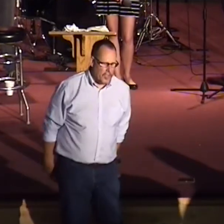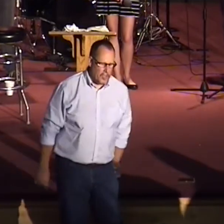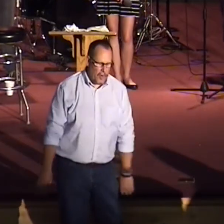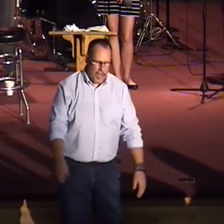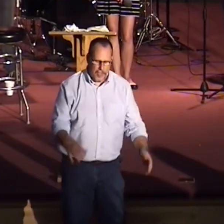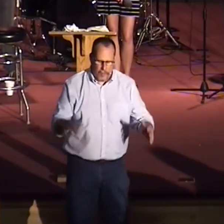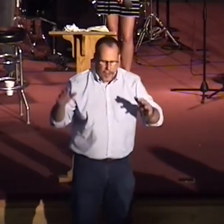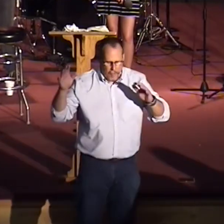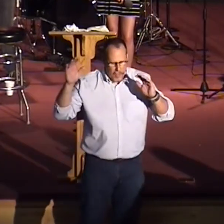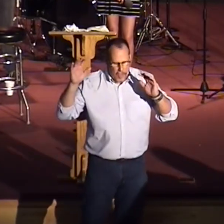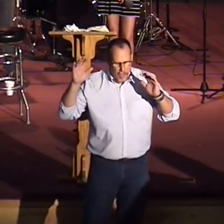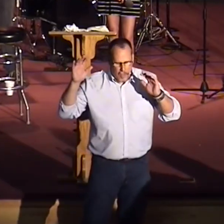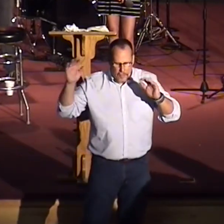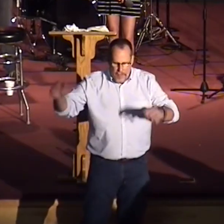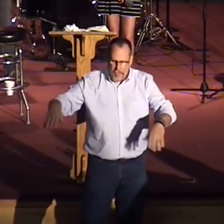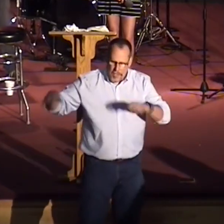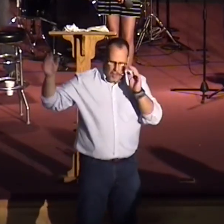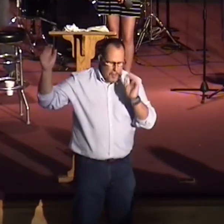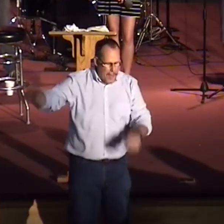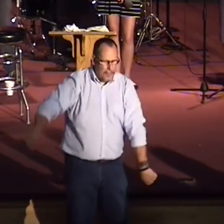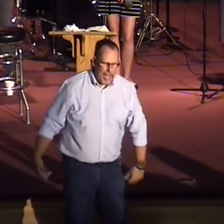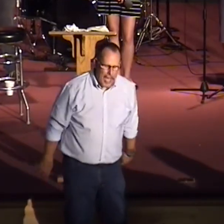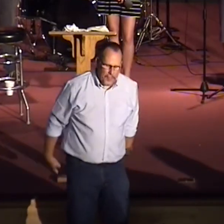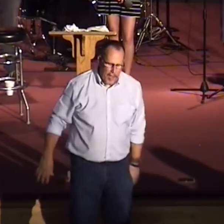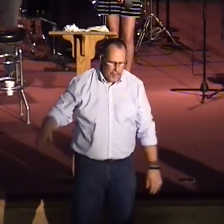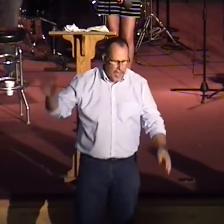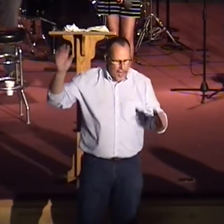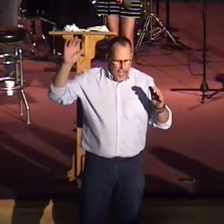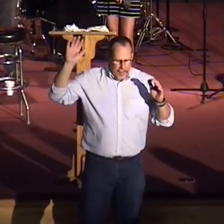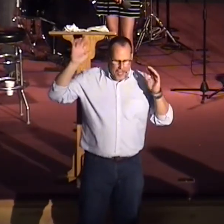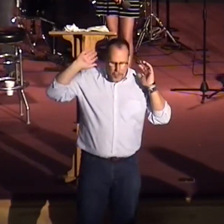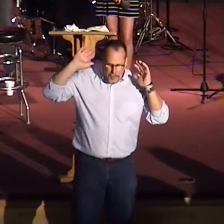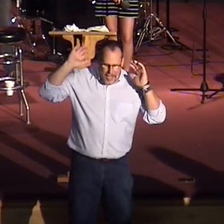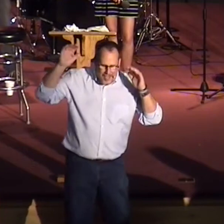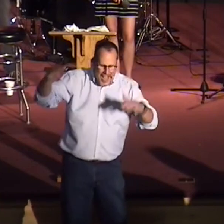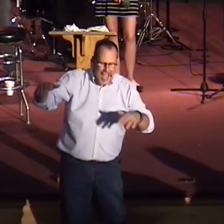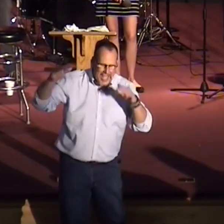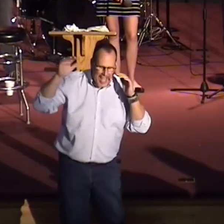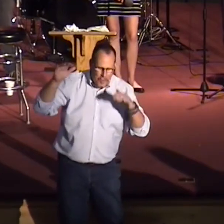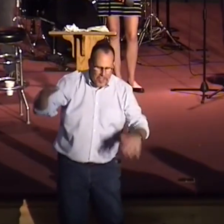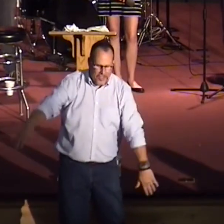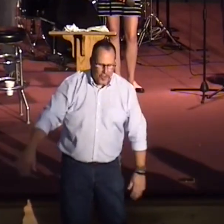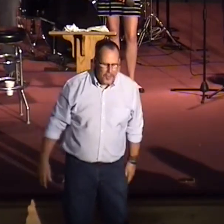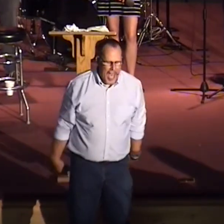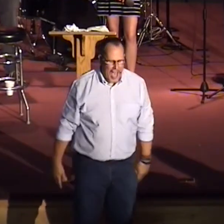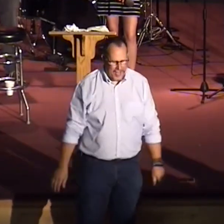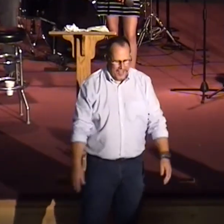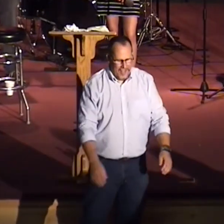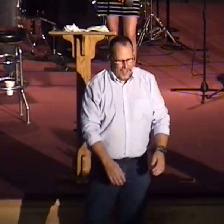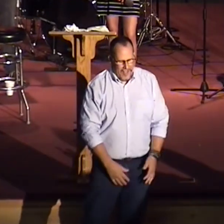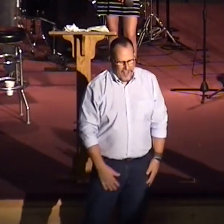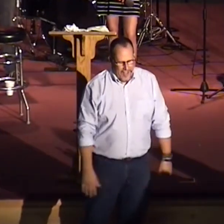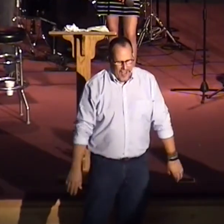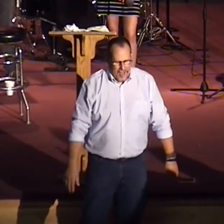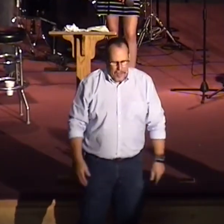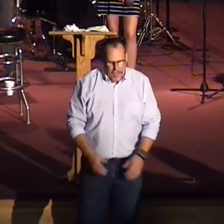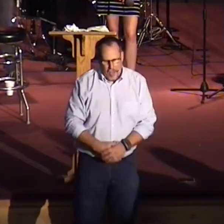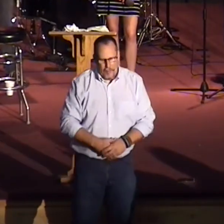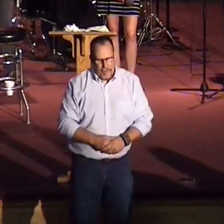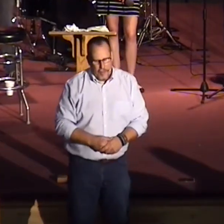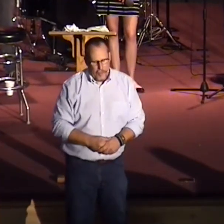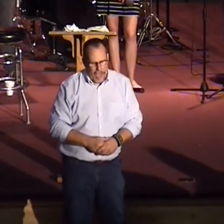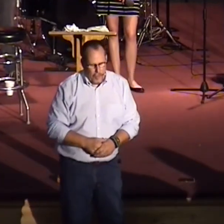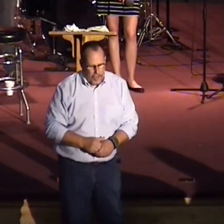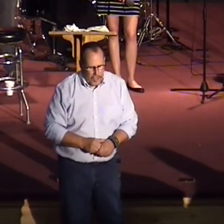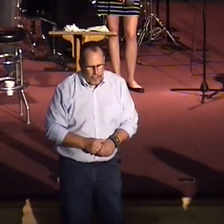of Jesus Christ, never have confessed him and been baptized, Father, that this would be a day that they would do that and